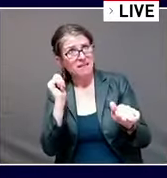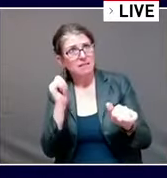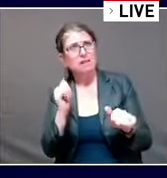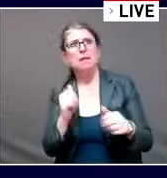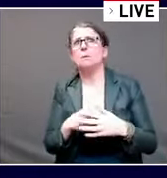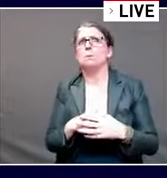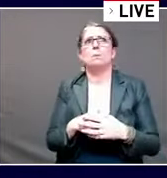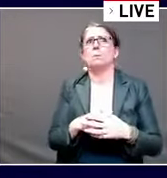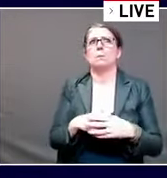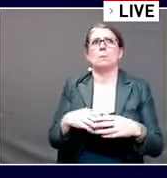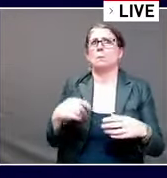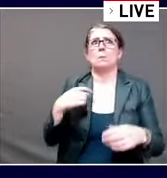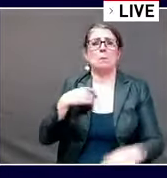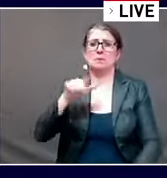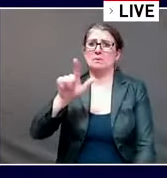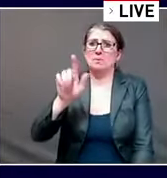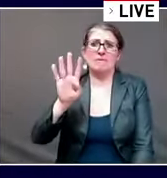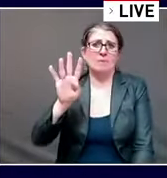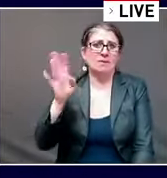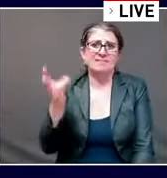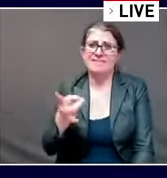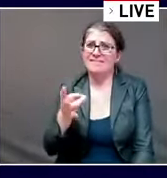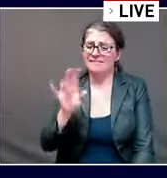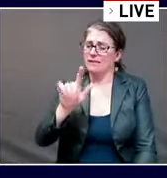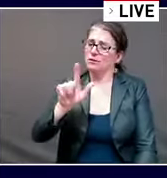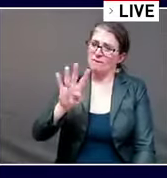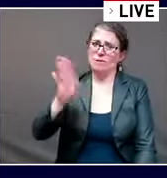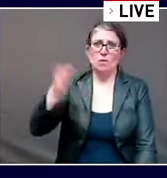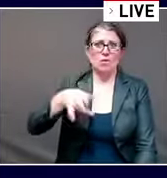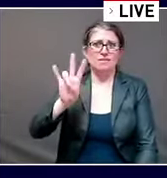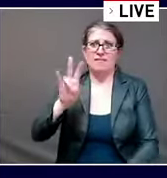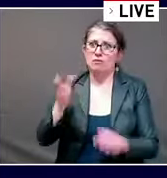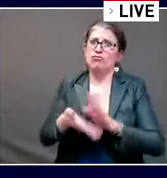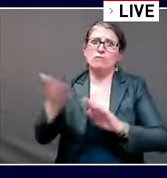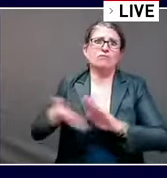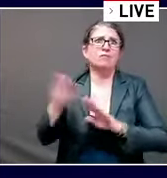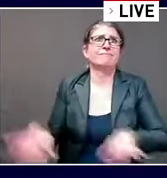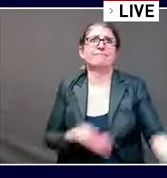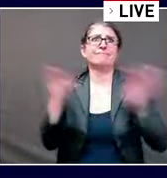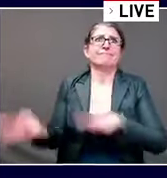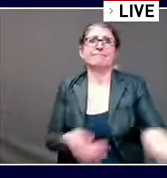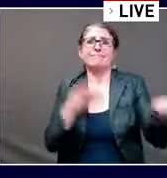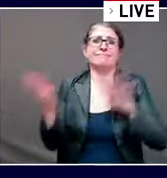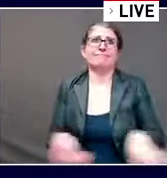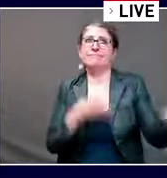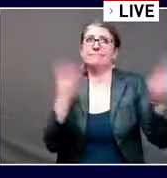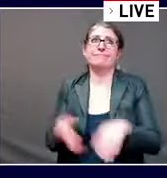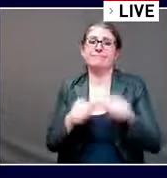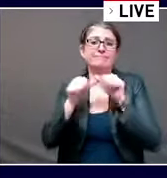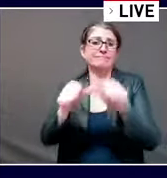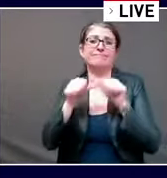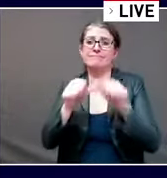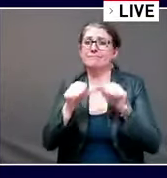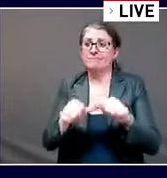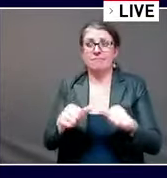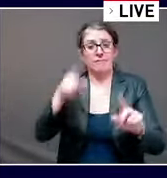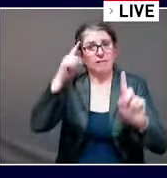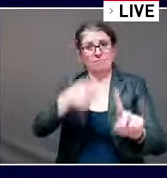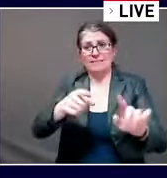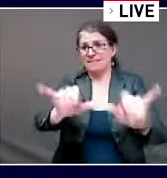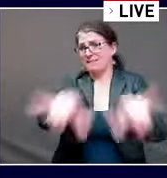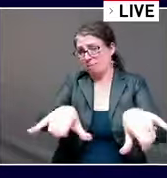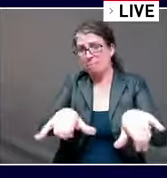that 48-hour window. If we get a significant number of tests, say, as we typically do on different days of the